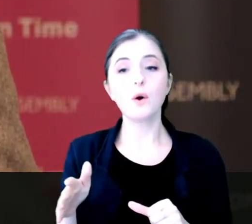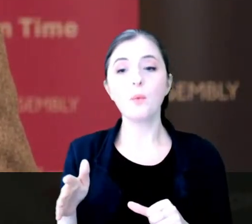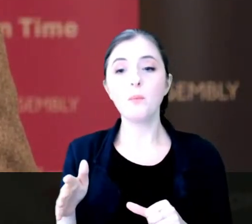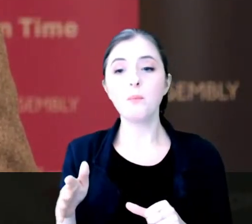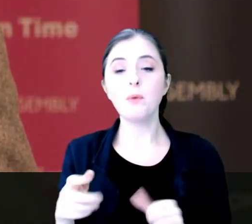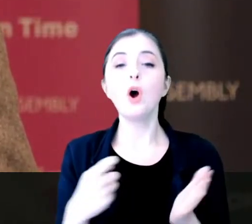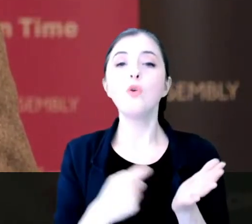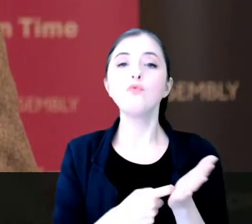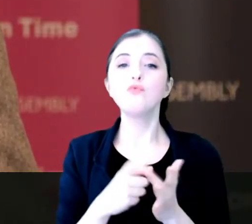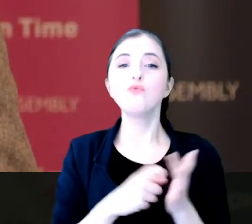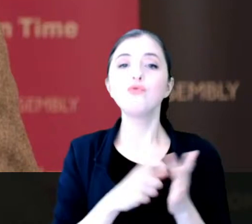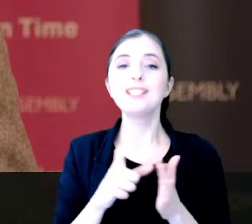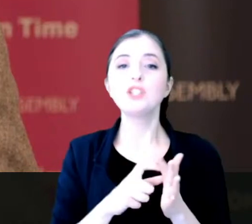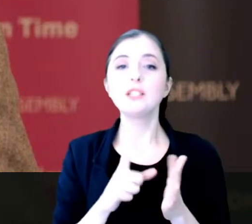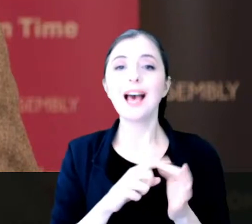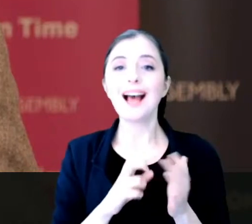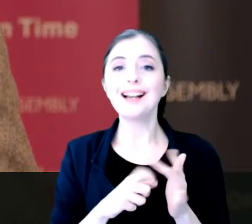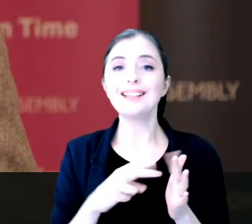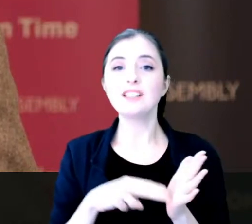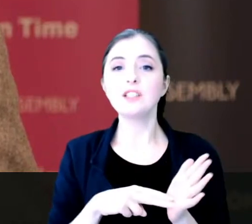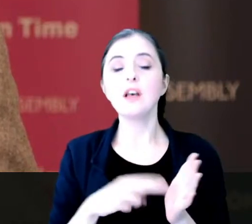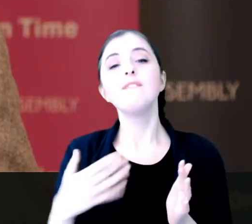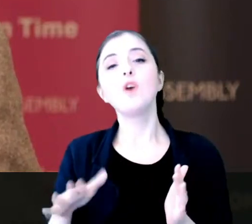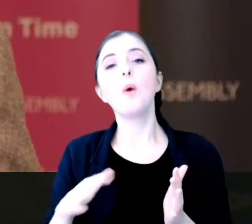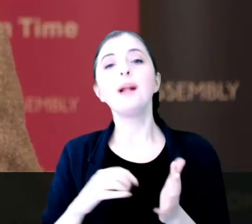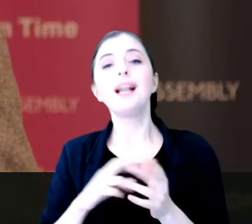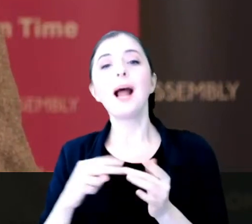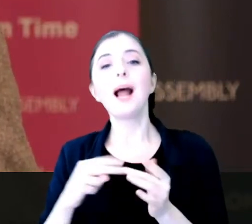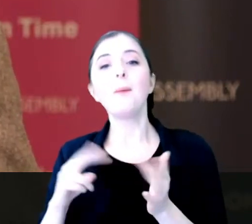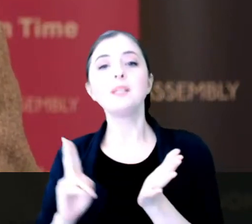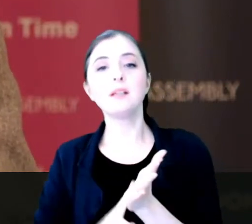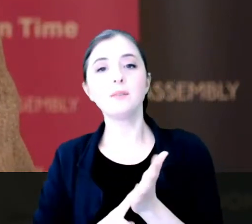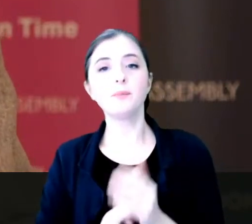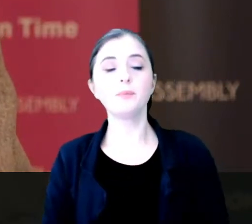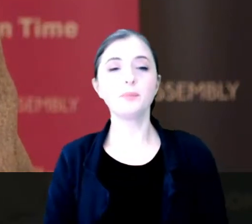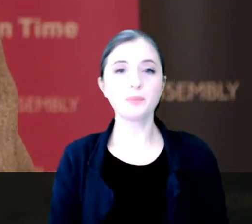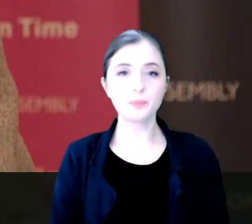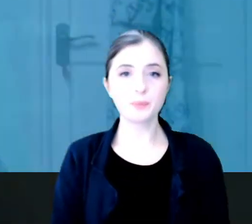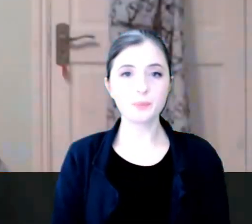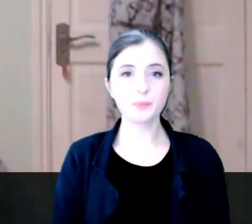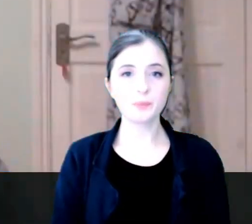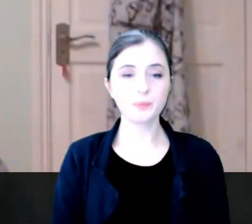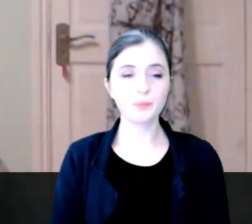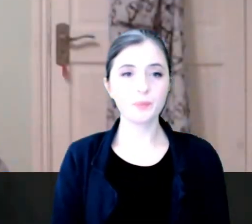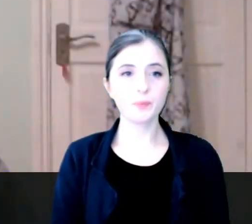from Camden. Richard, please go ahead with your question.